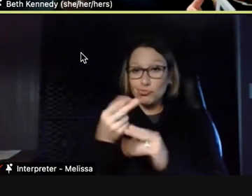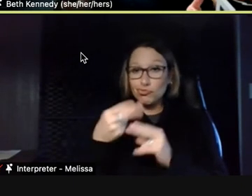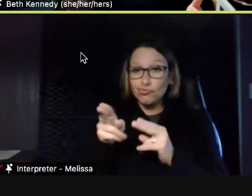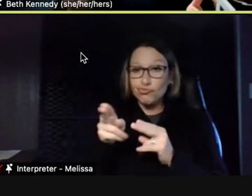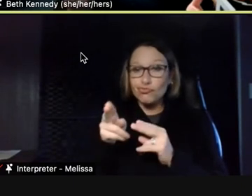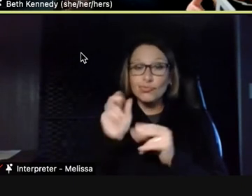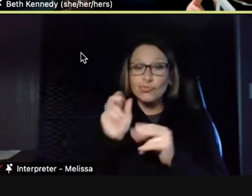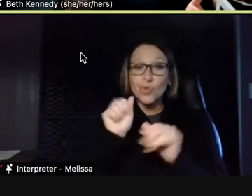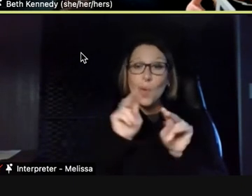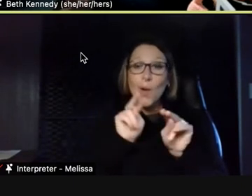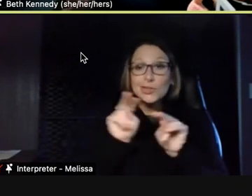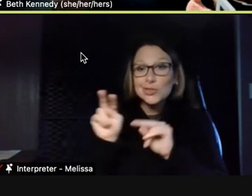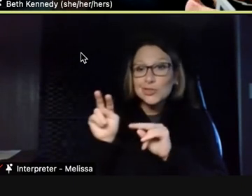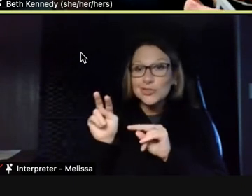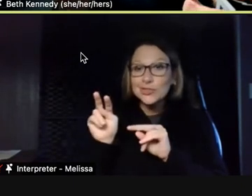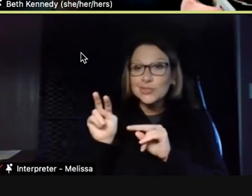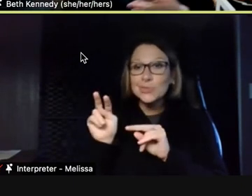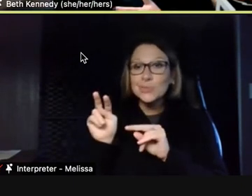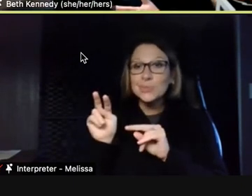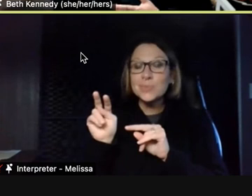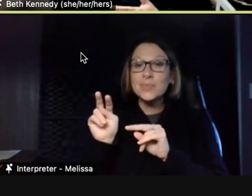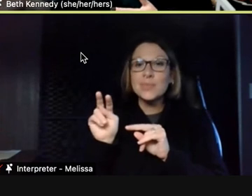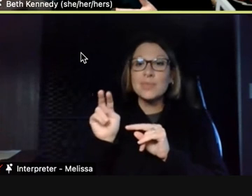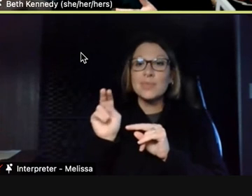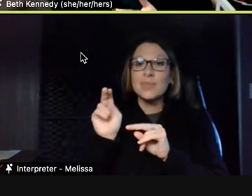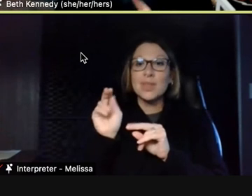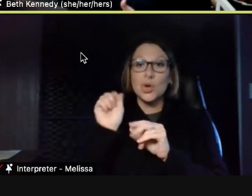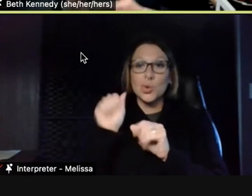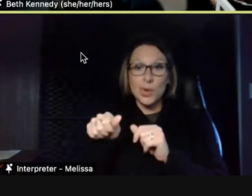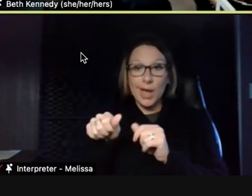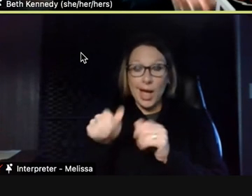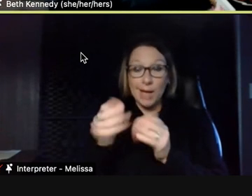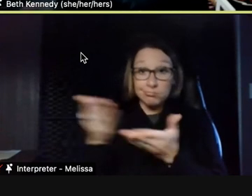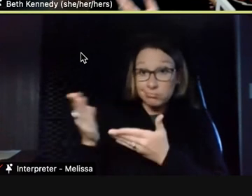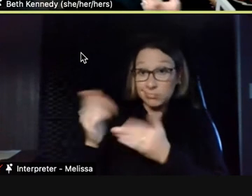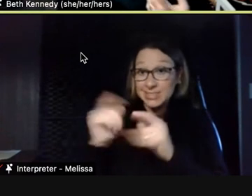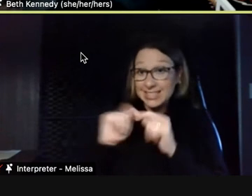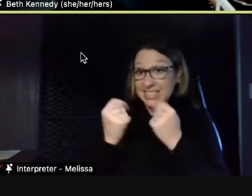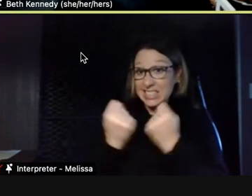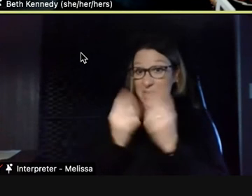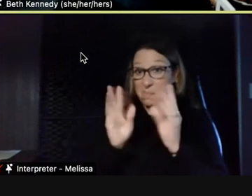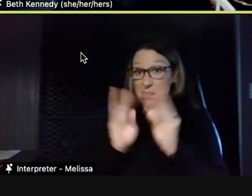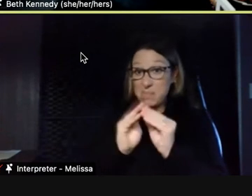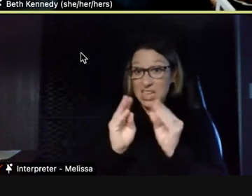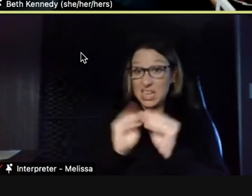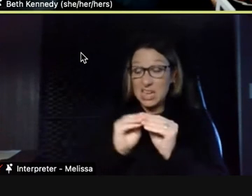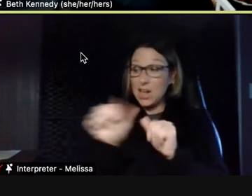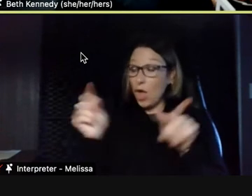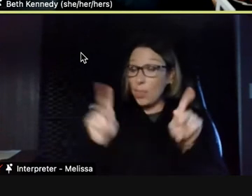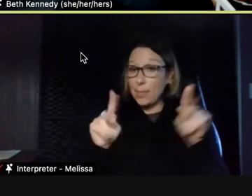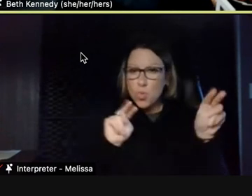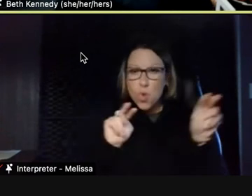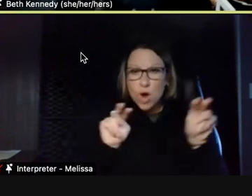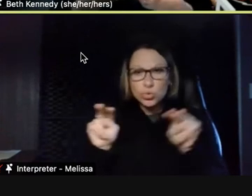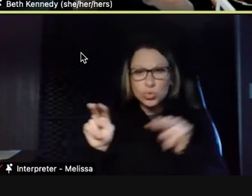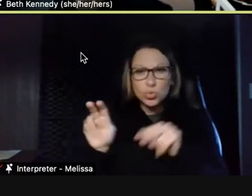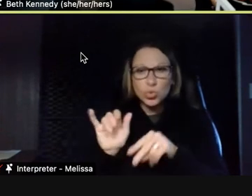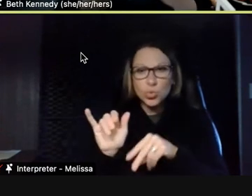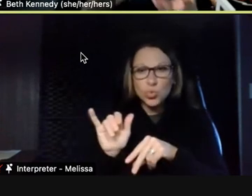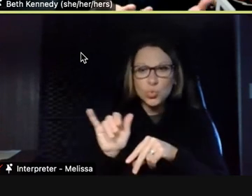can watch it. You can take it to a team meeting and have other people on the team watch it.